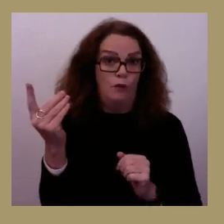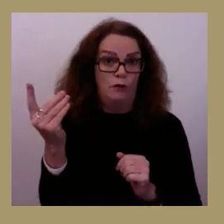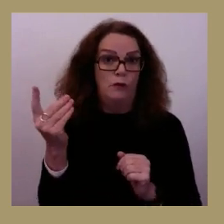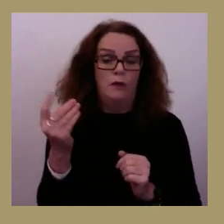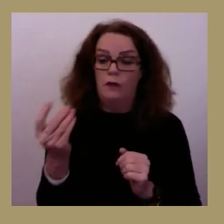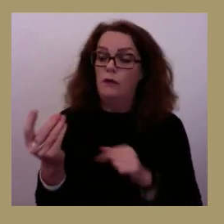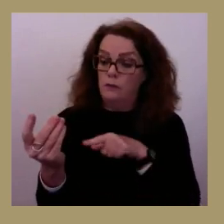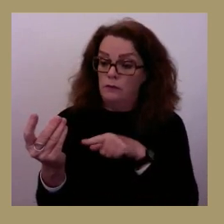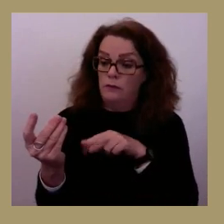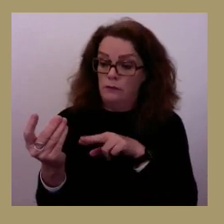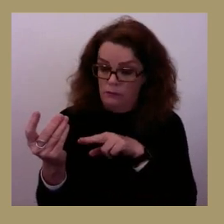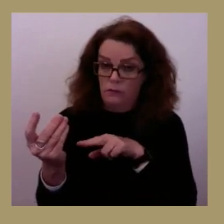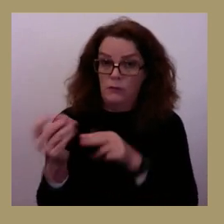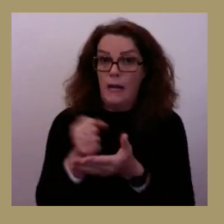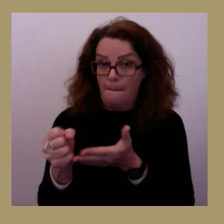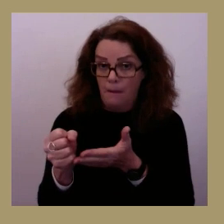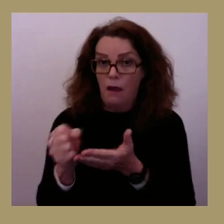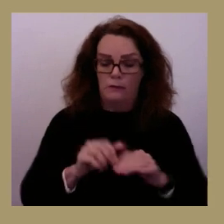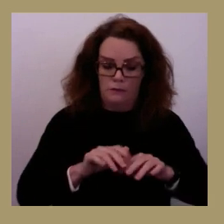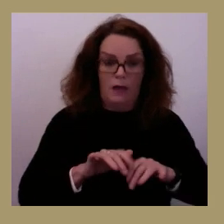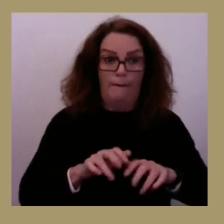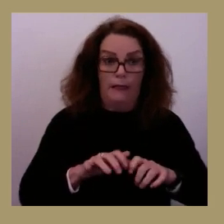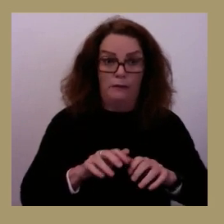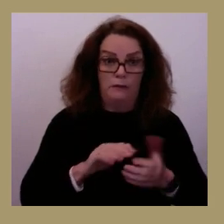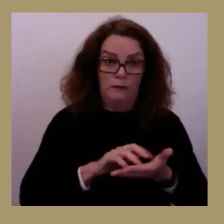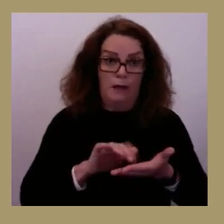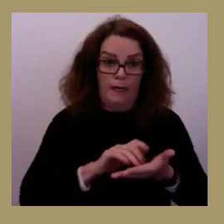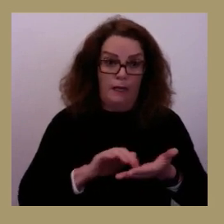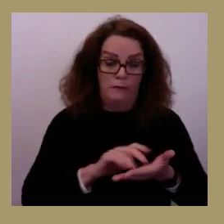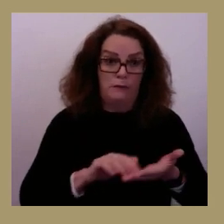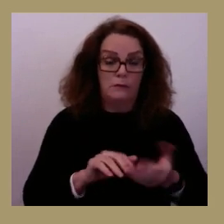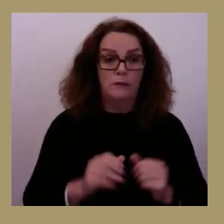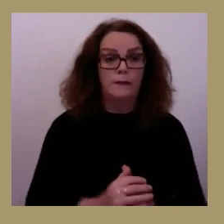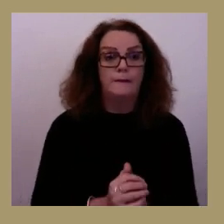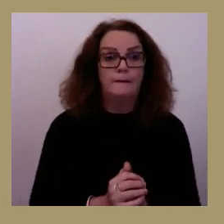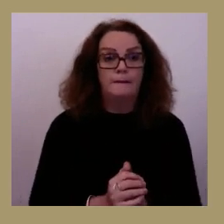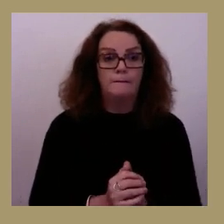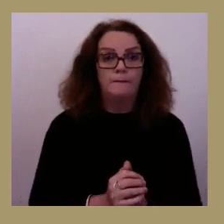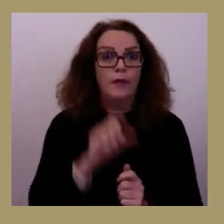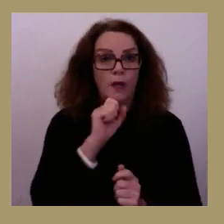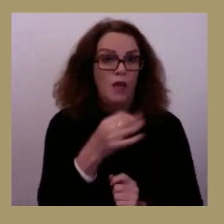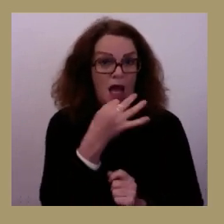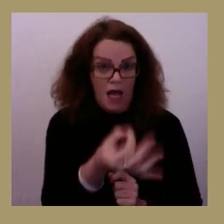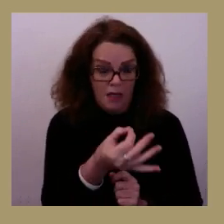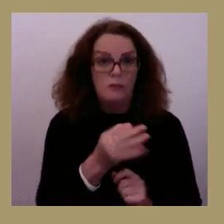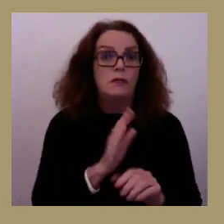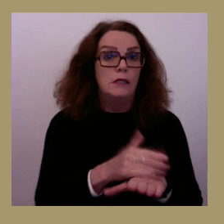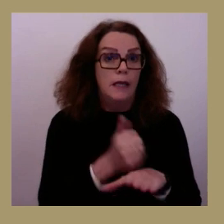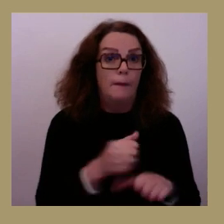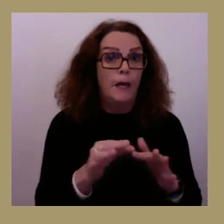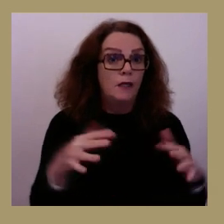The customer will enter that unique 6-digit code into the app. They will then be asked to create a password. Again, the